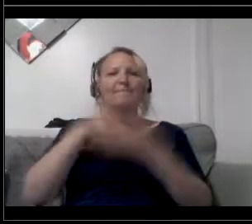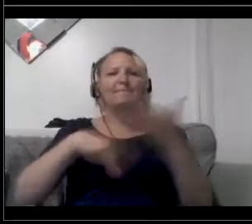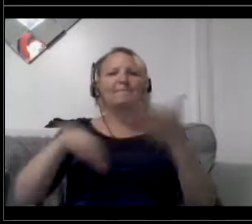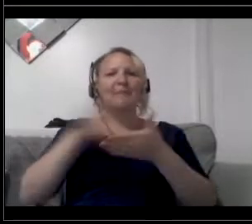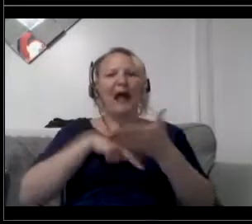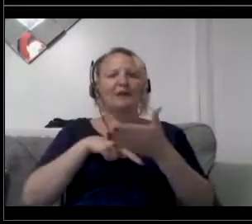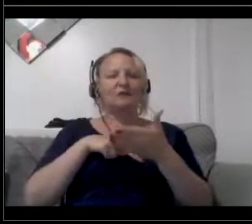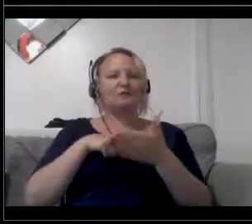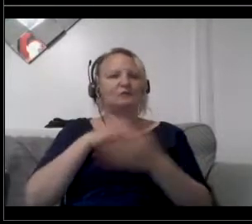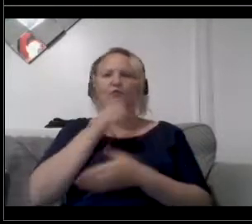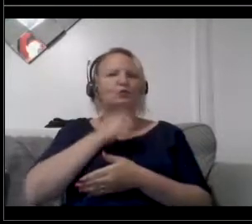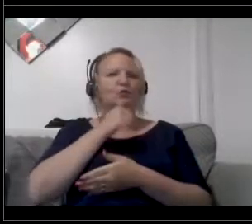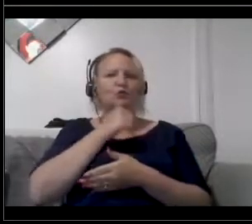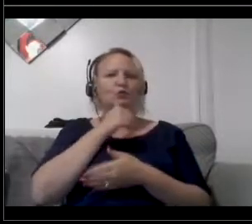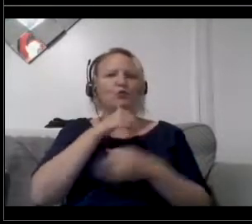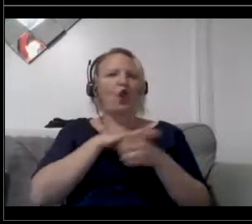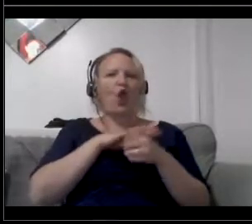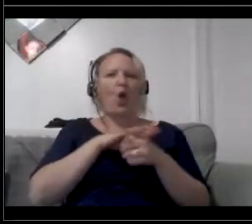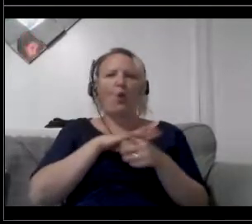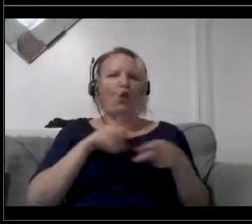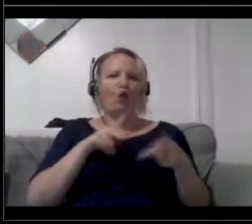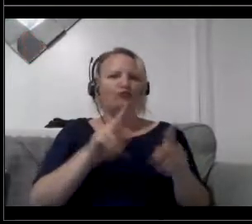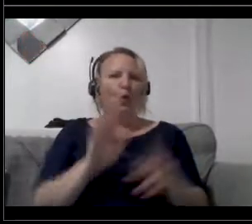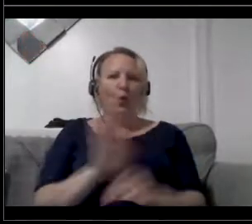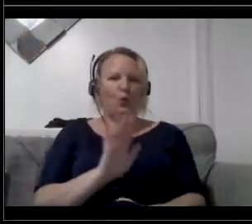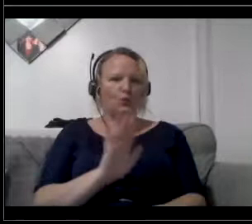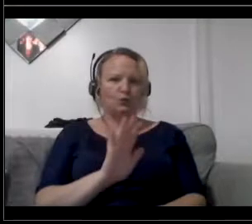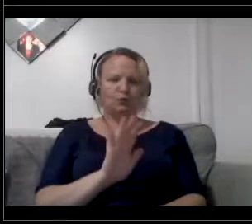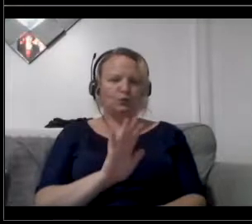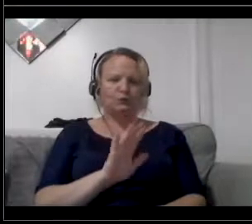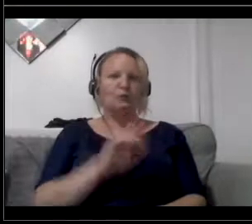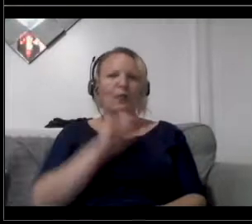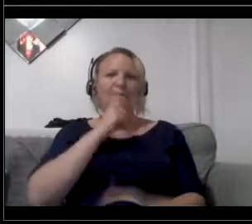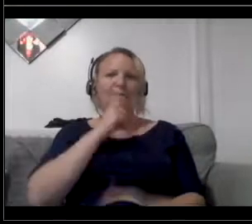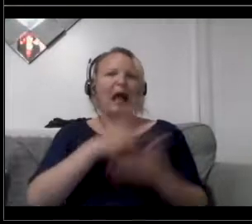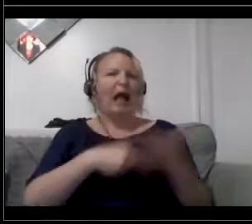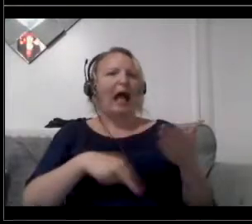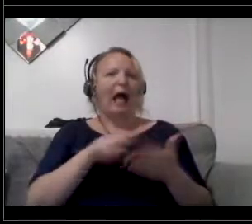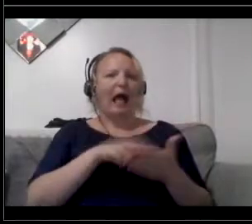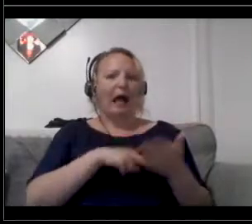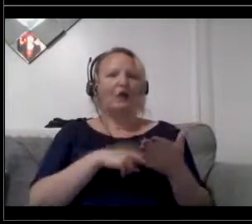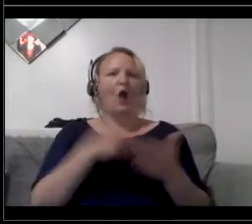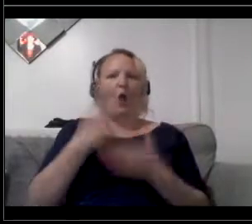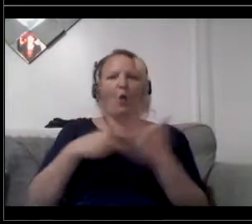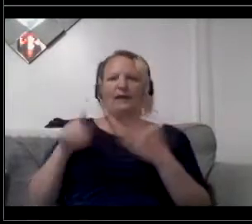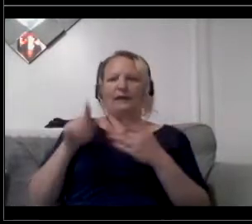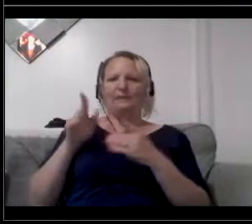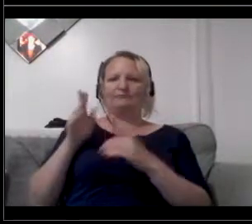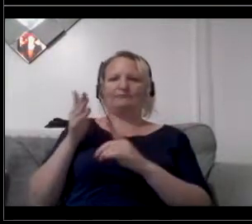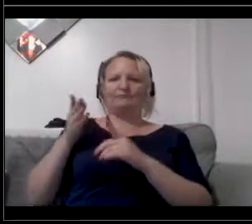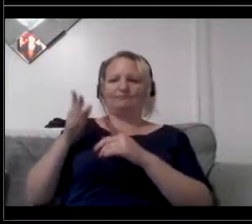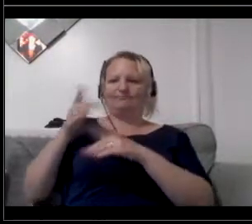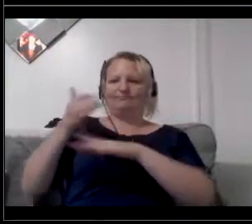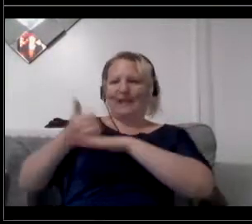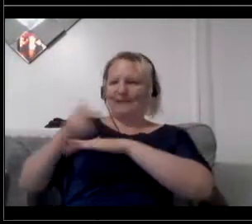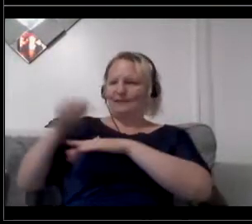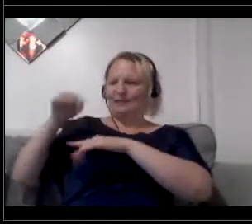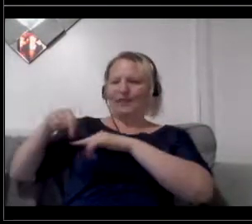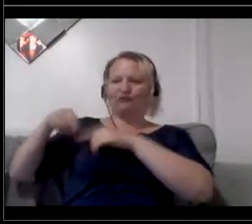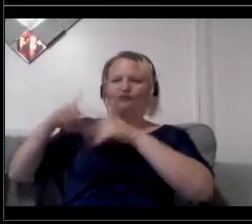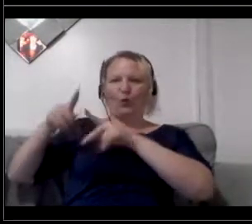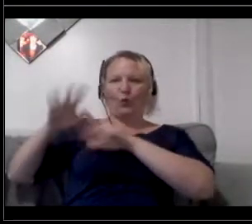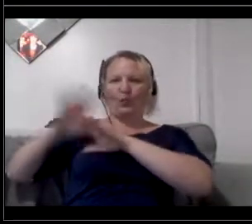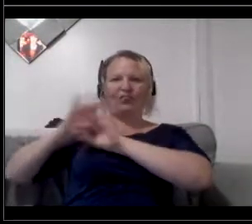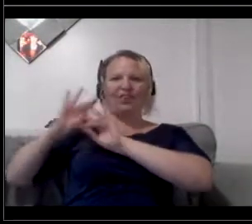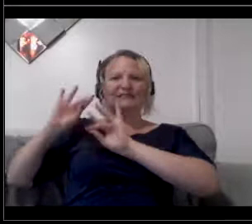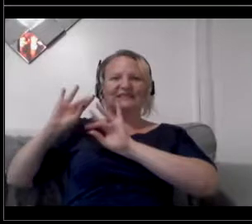roads. And we aim to stockpile material within the order limits to allow material to be managed on site rather than off site,